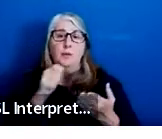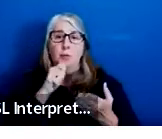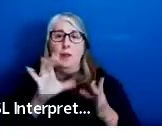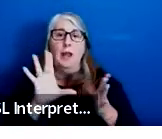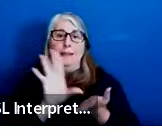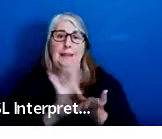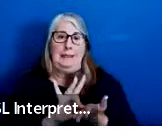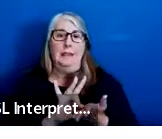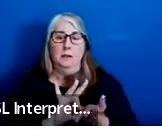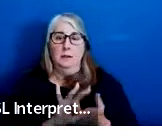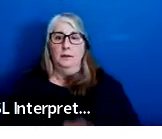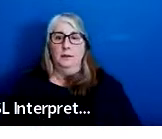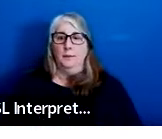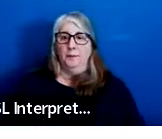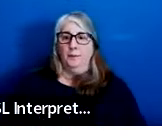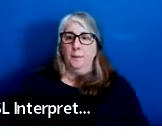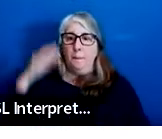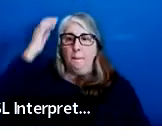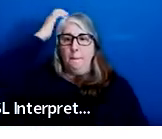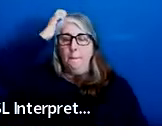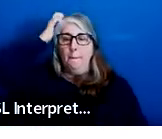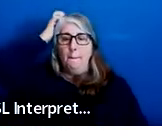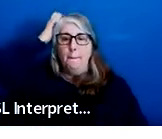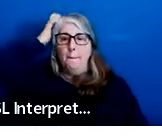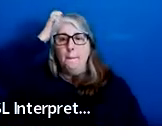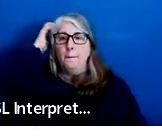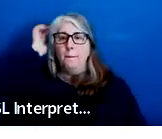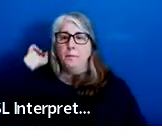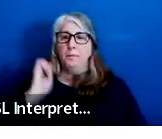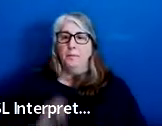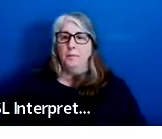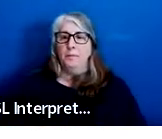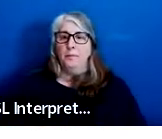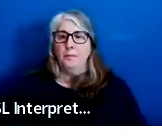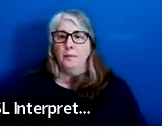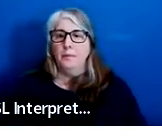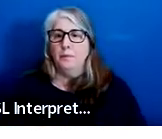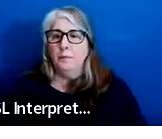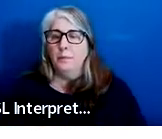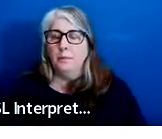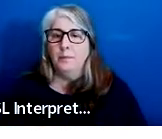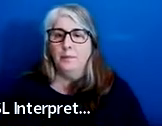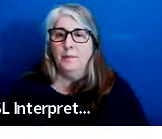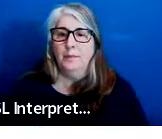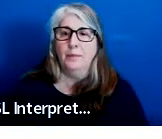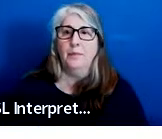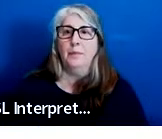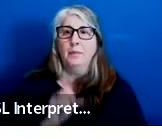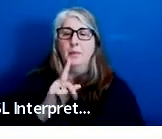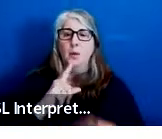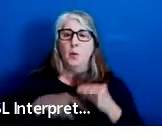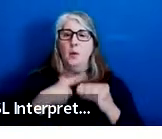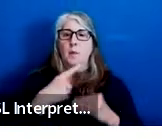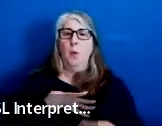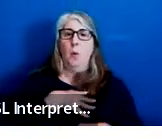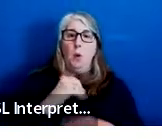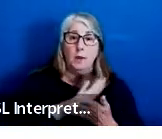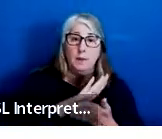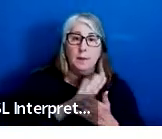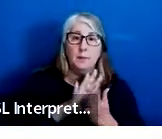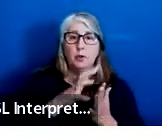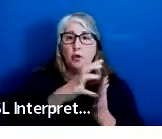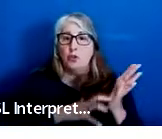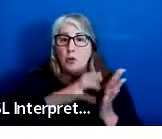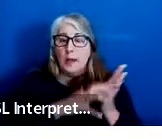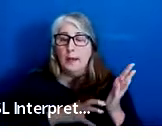liner. What about grass clippings in the summer? Yeah, great point. Great point. What about white paper and shredded paper? Are they